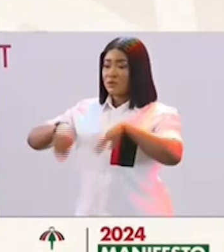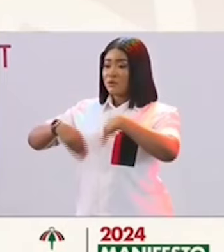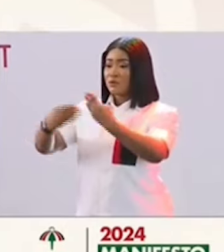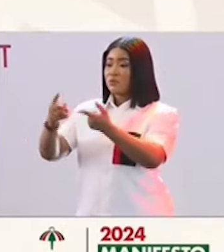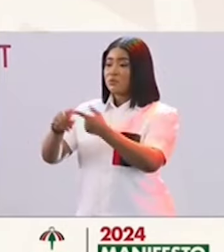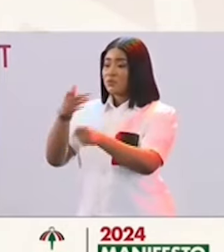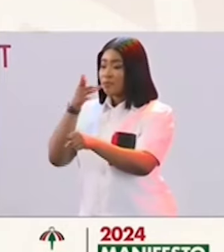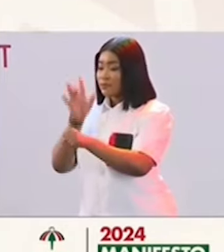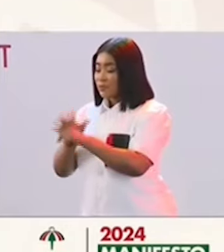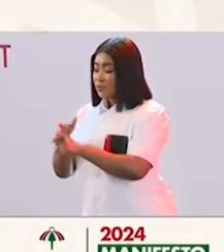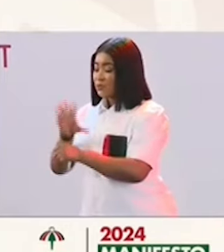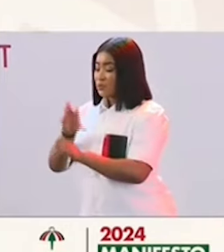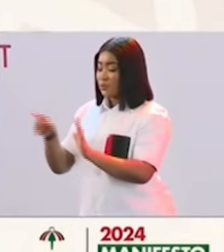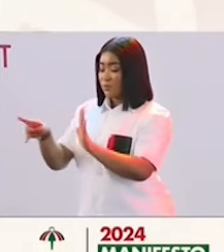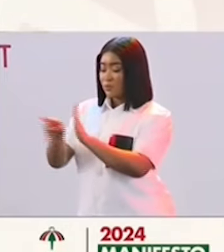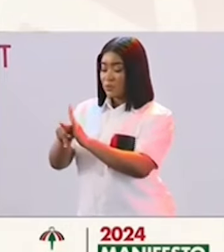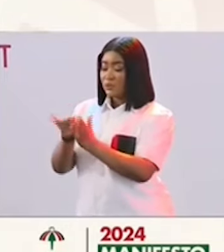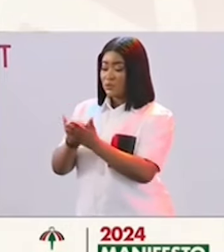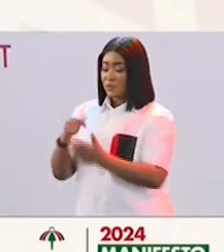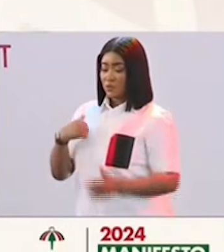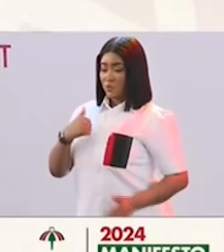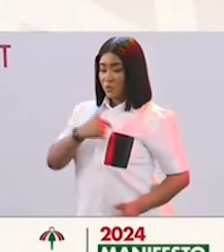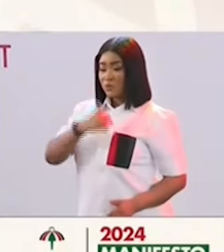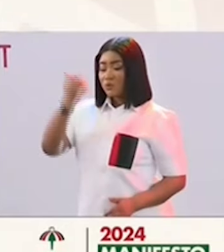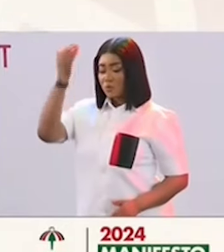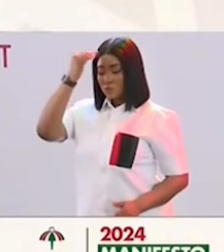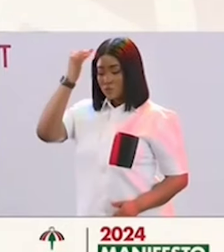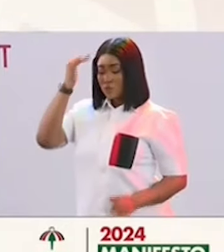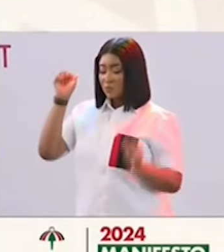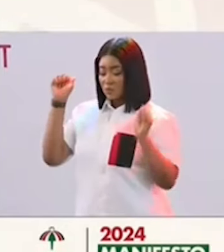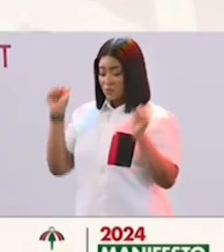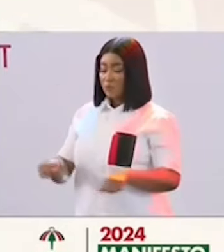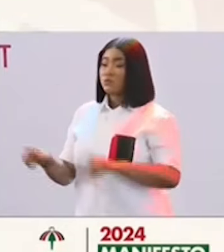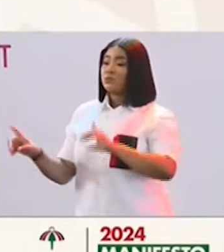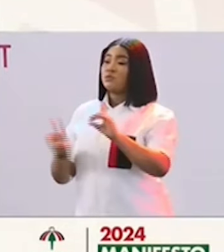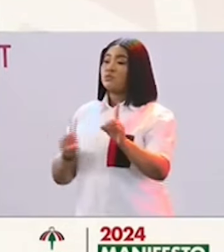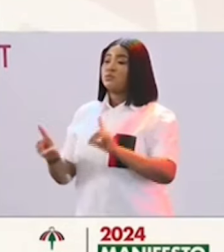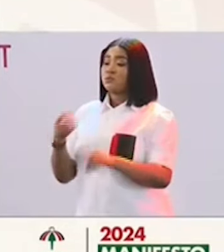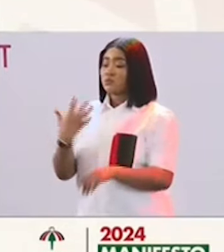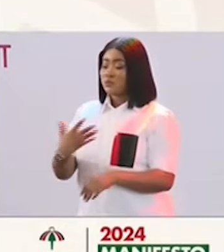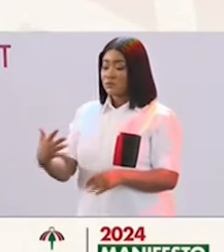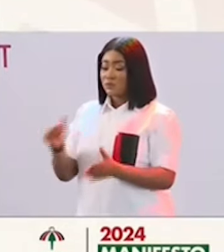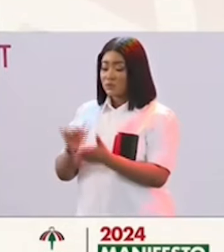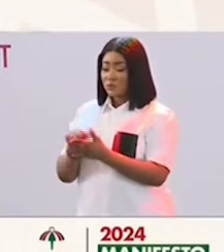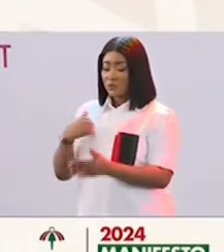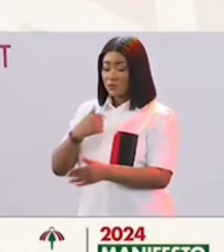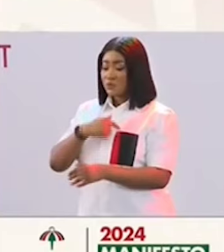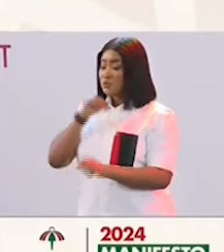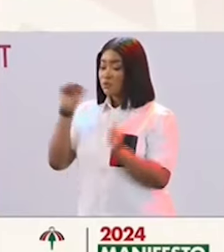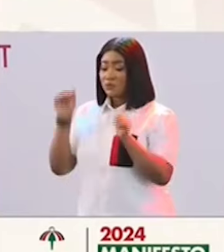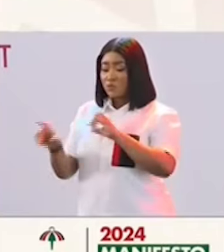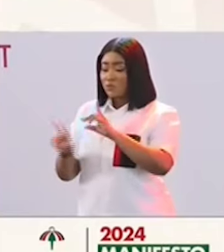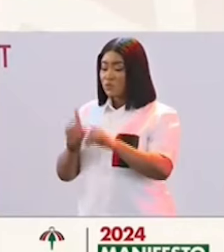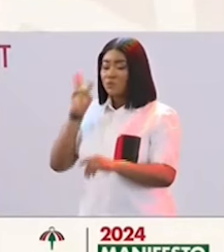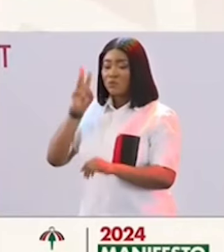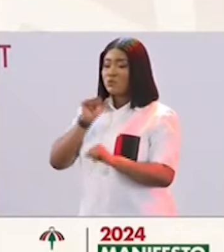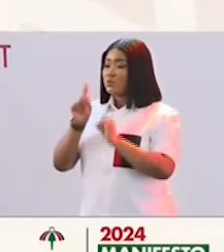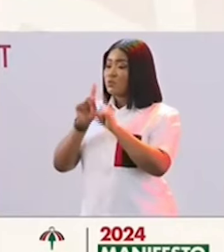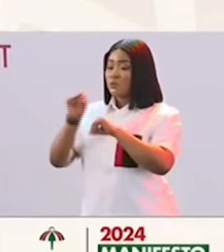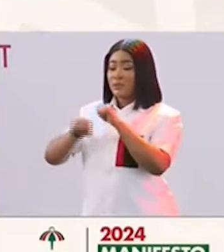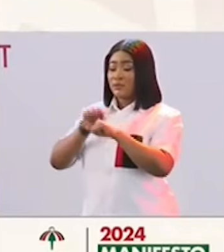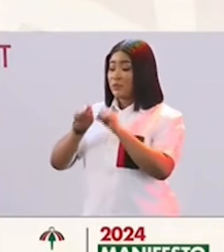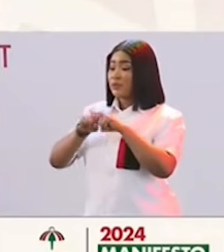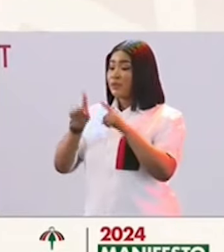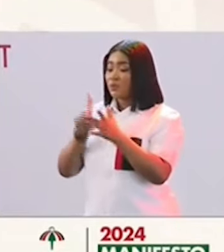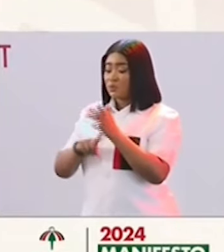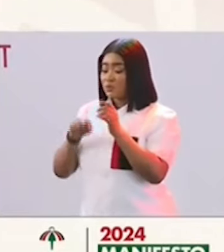promises and policies that we know are achievable. The things that we cannot do, we will not talk about. But what it is that we